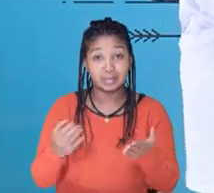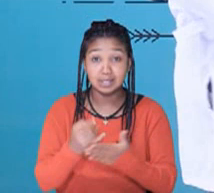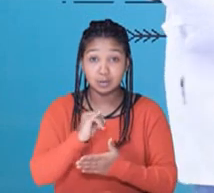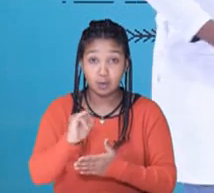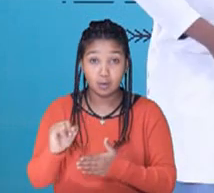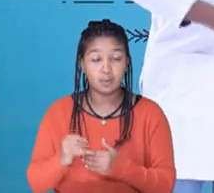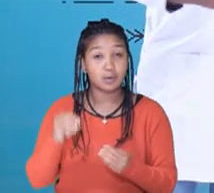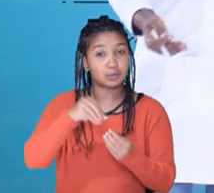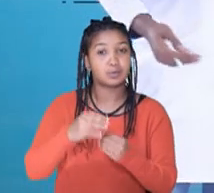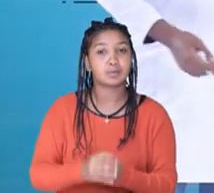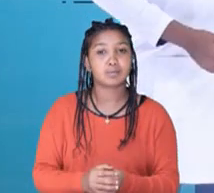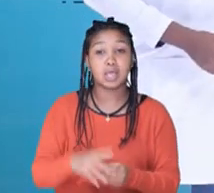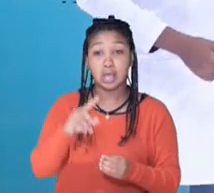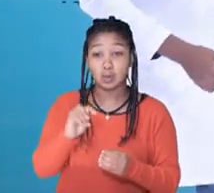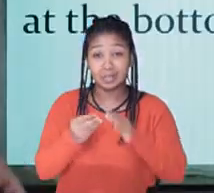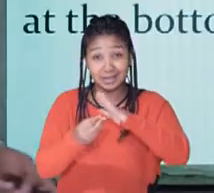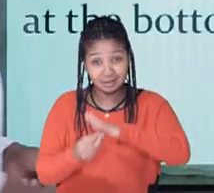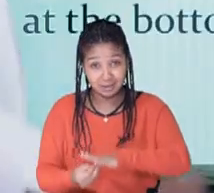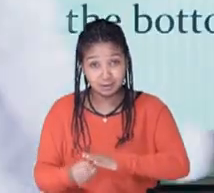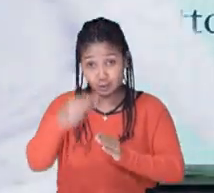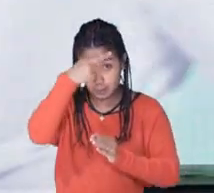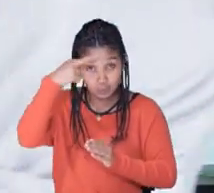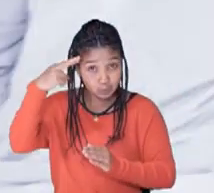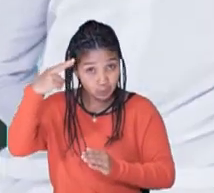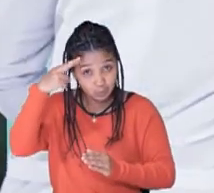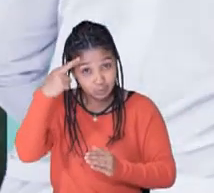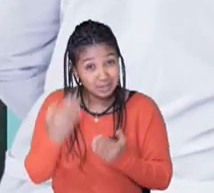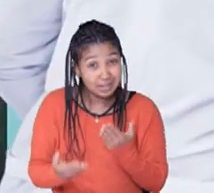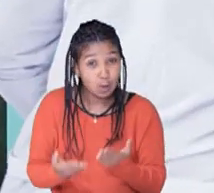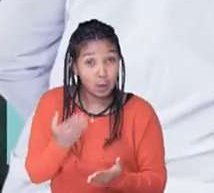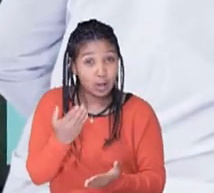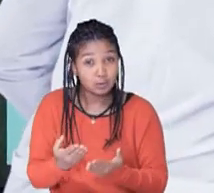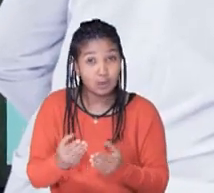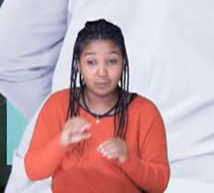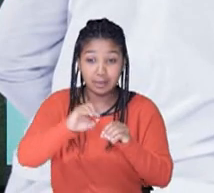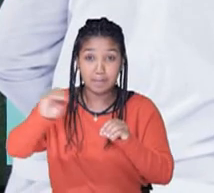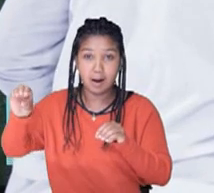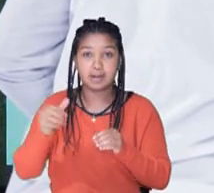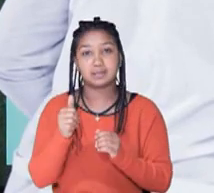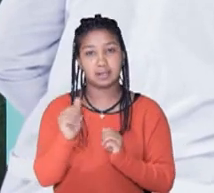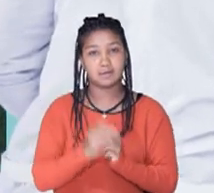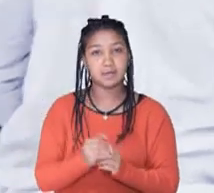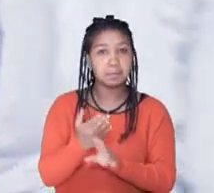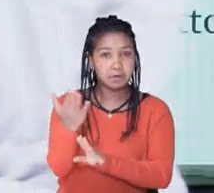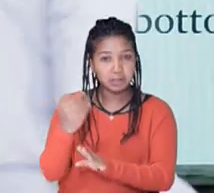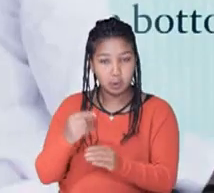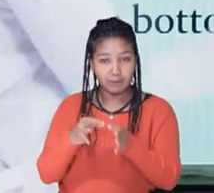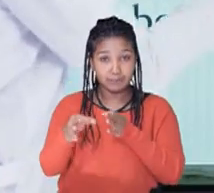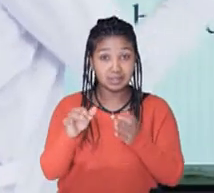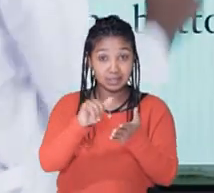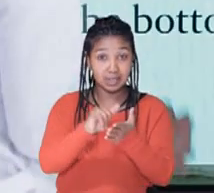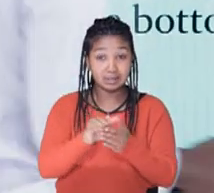is also a torque exerted due to the weight of the bar itself. Previously we have mentioned